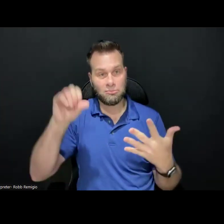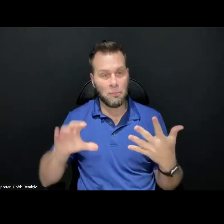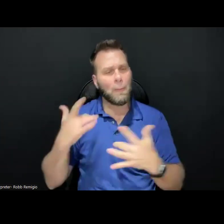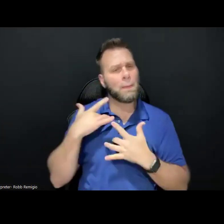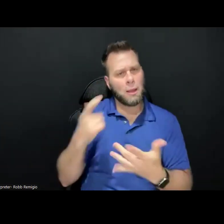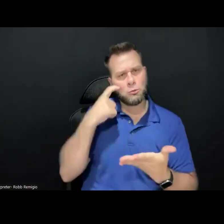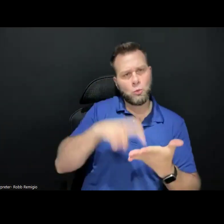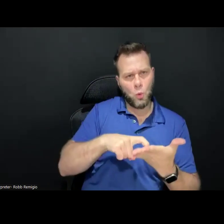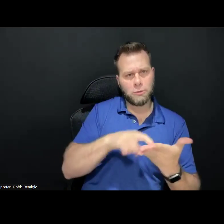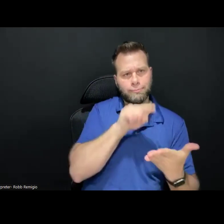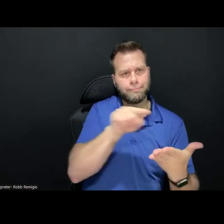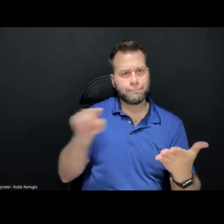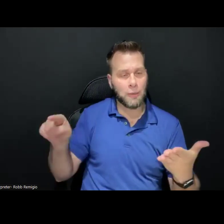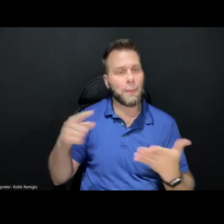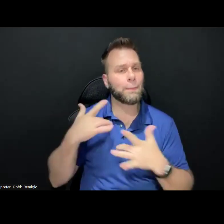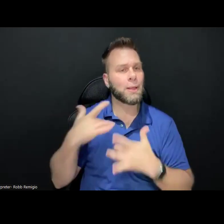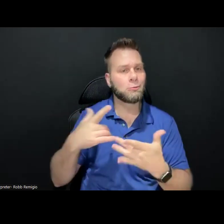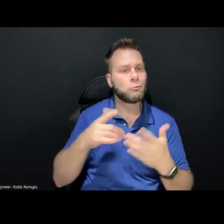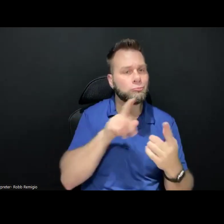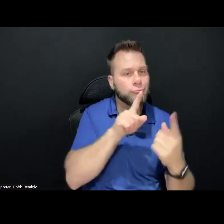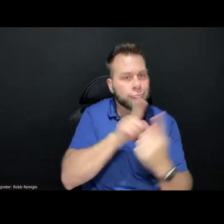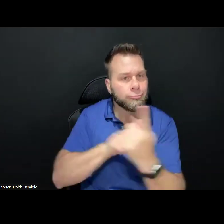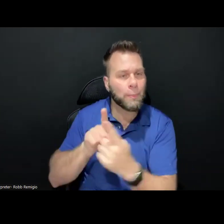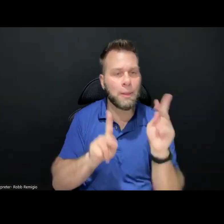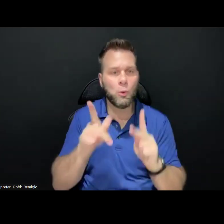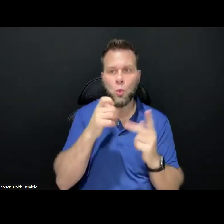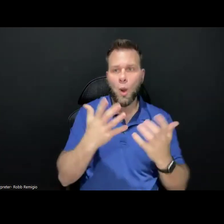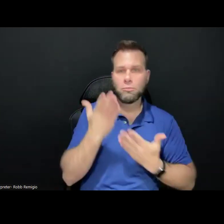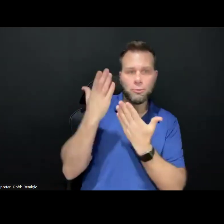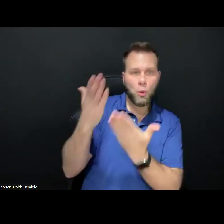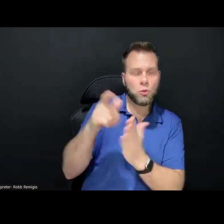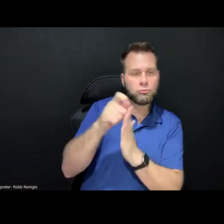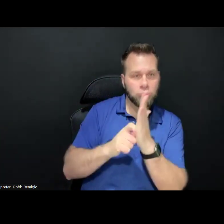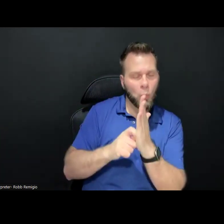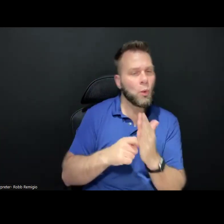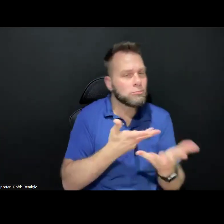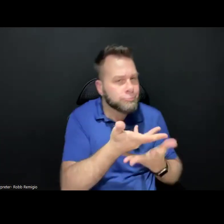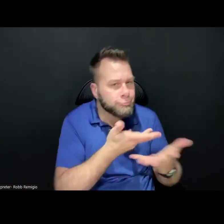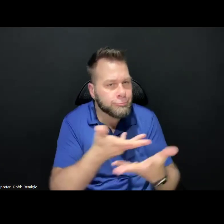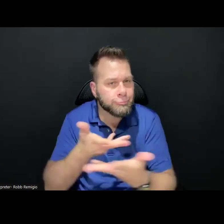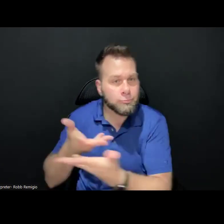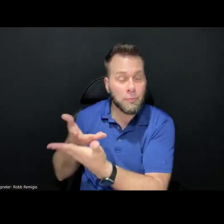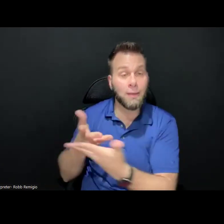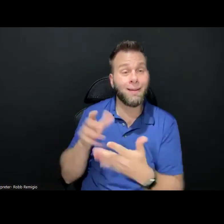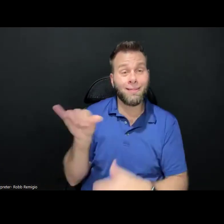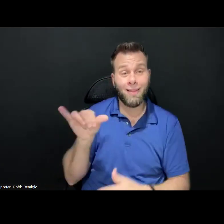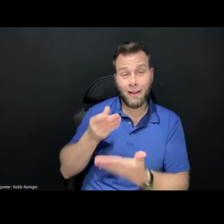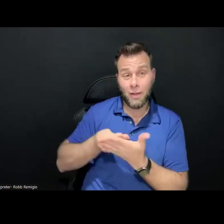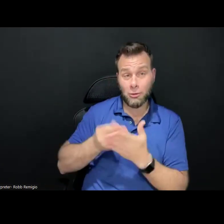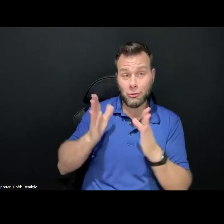see and discuss with individuals that are seeking to submit a proposal. Like many funders, we have a multiple